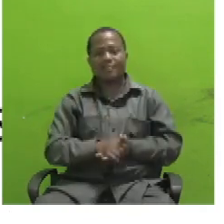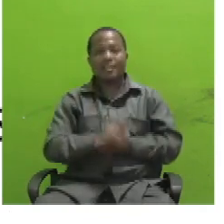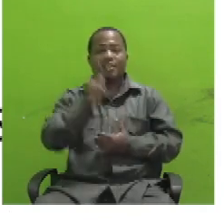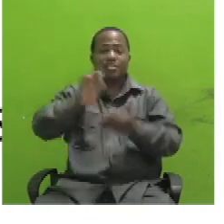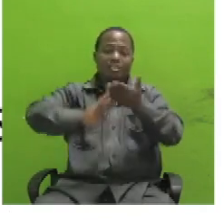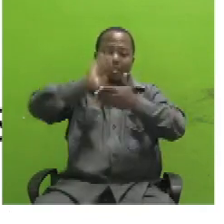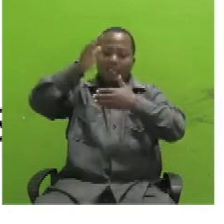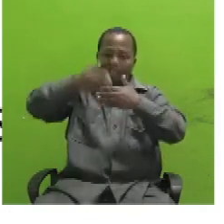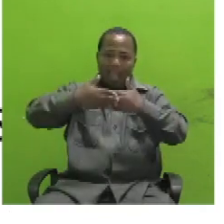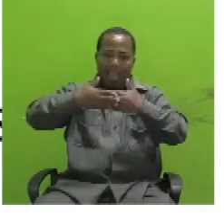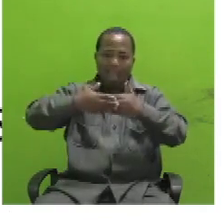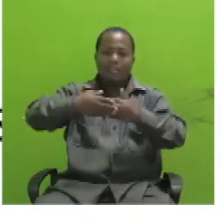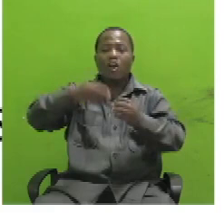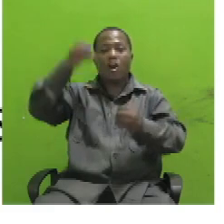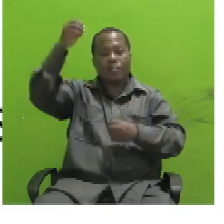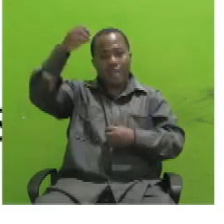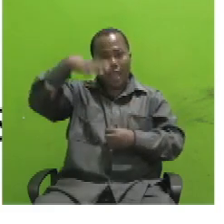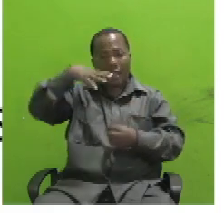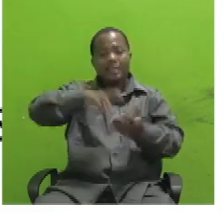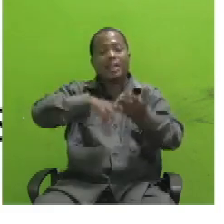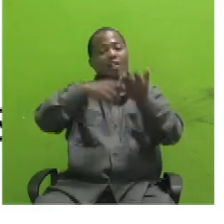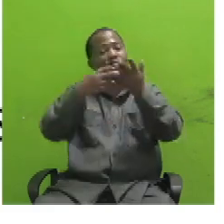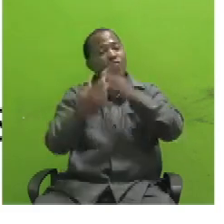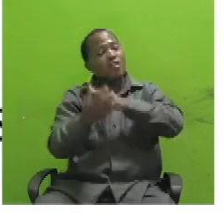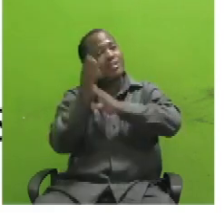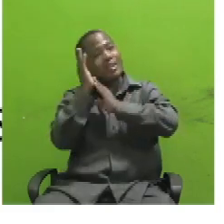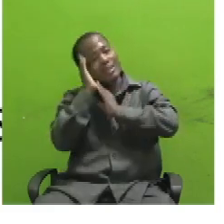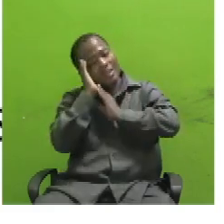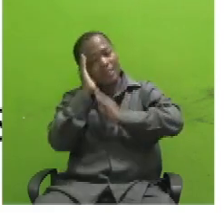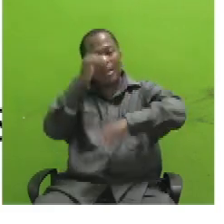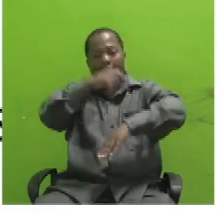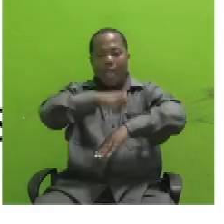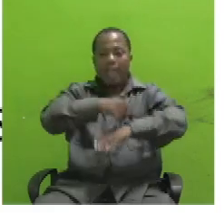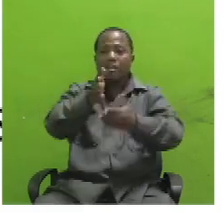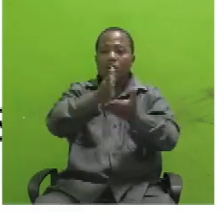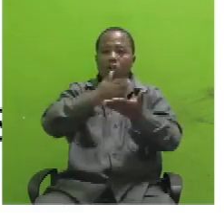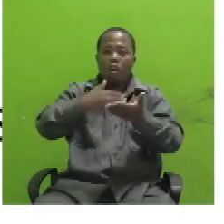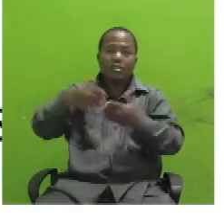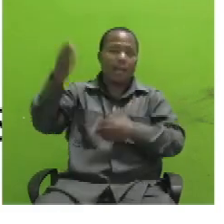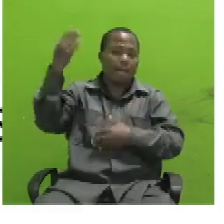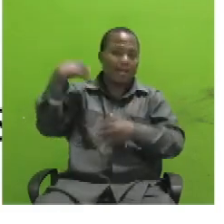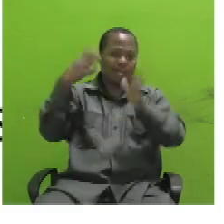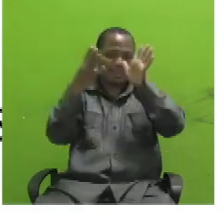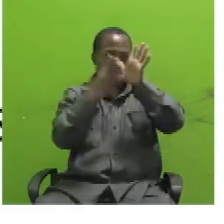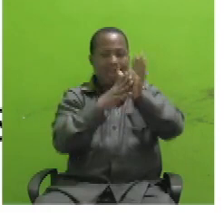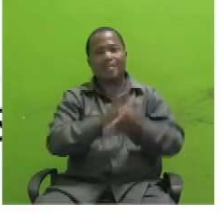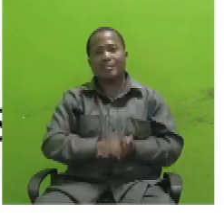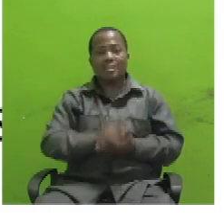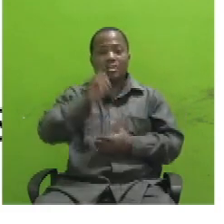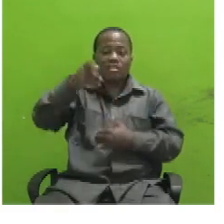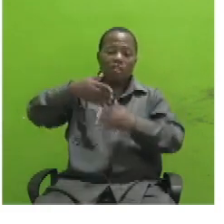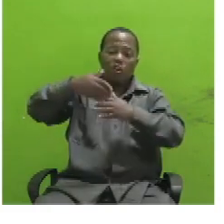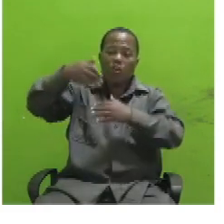turns off the light and falls asleep at 9:15. She wakes